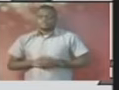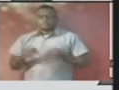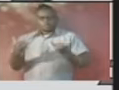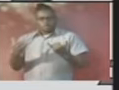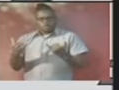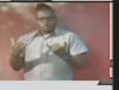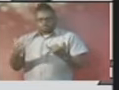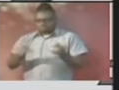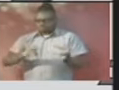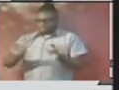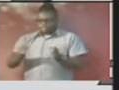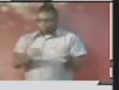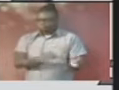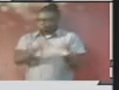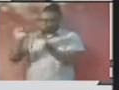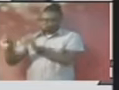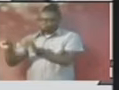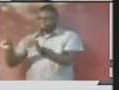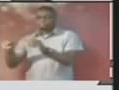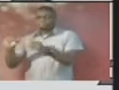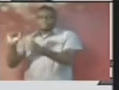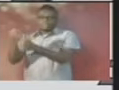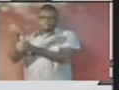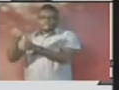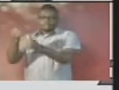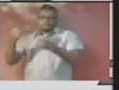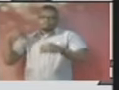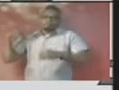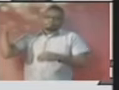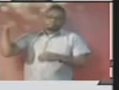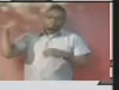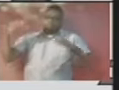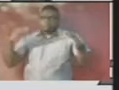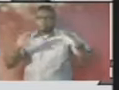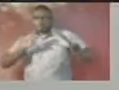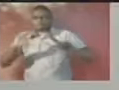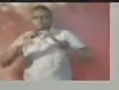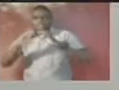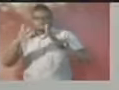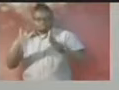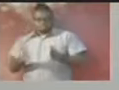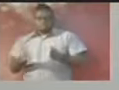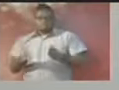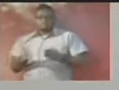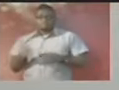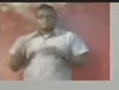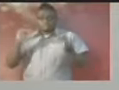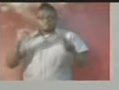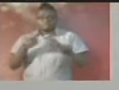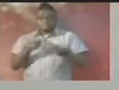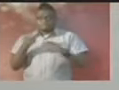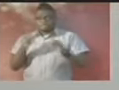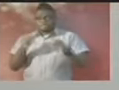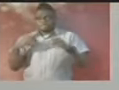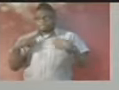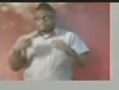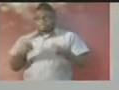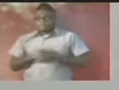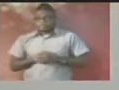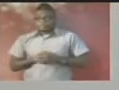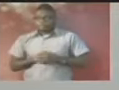Alexander, Senior Corporate Communications Officer at the Ministry of Health. Good morning, and thank you for joining the